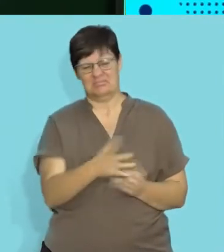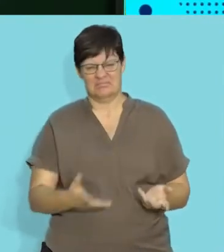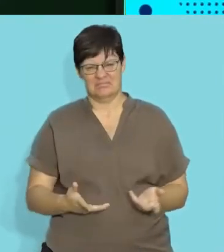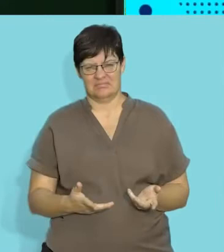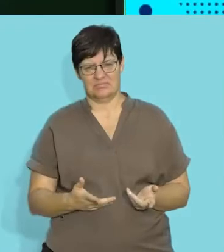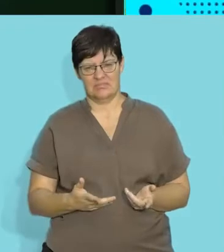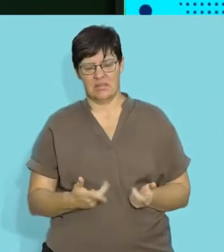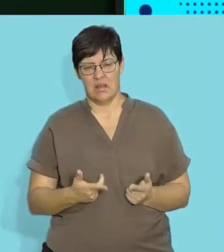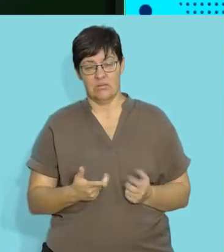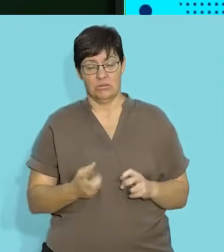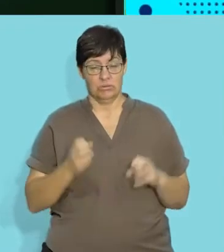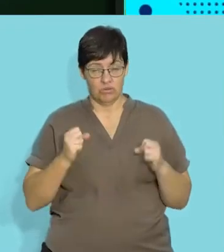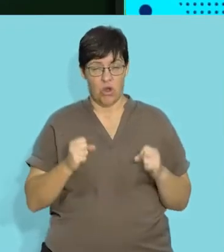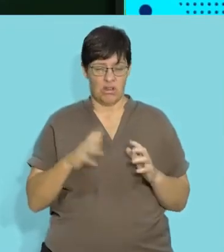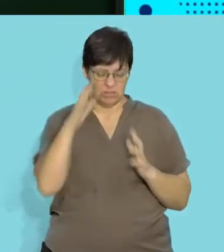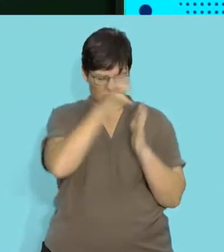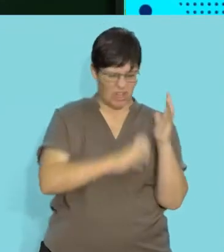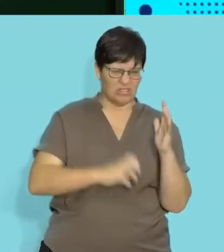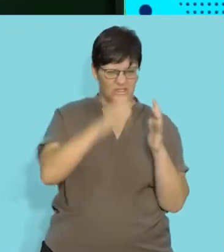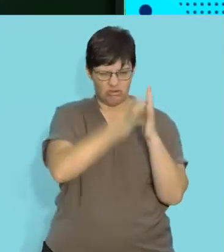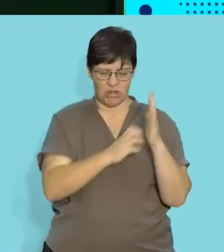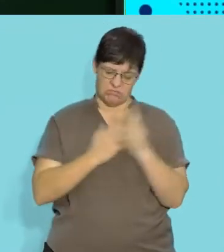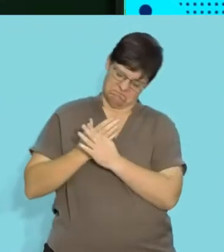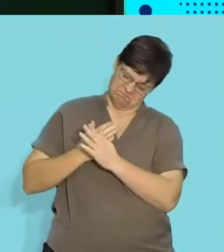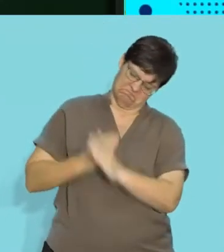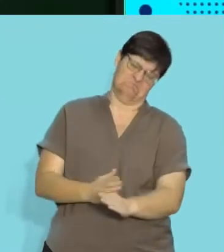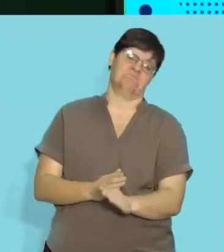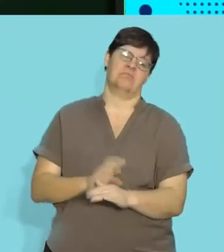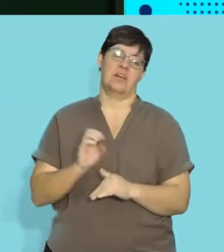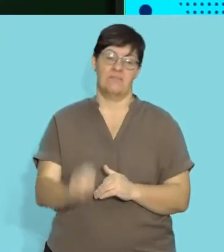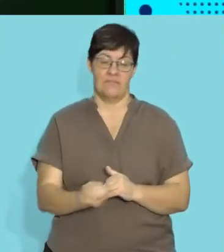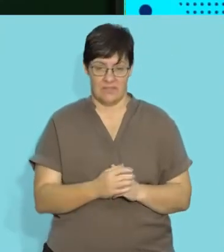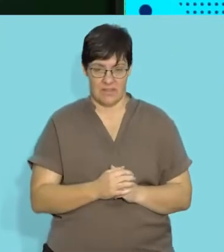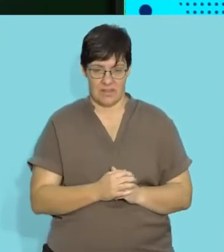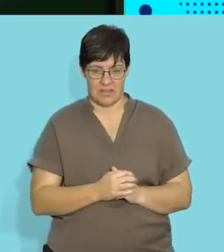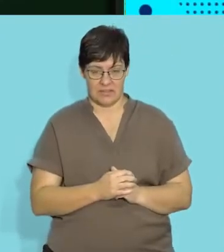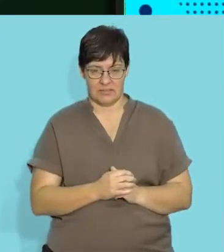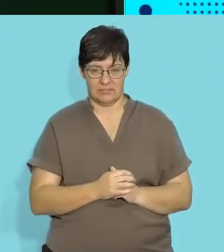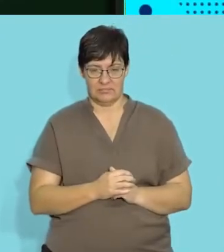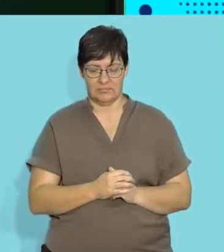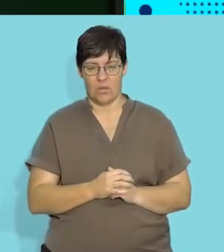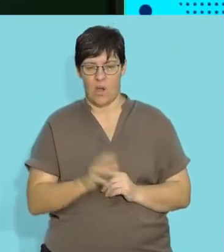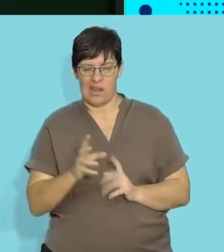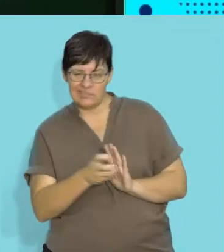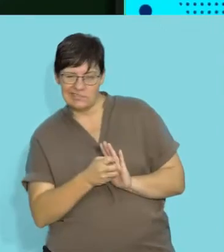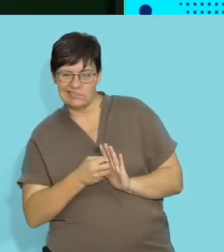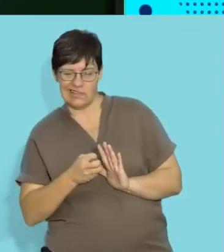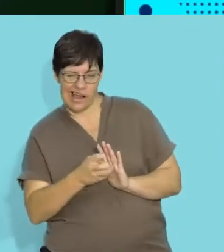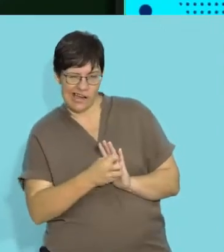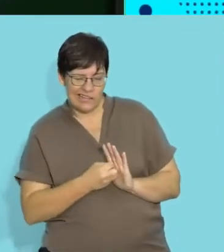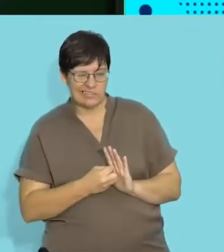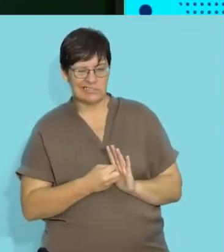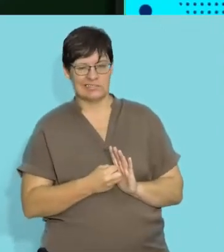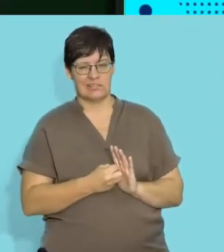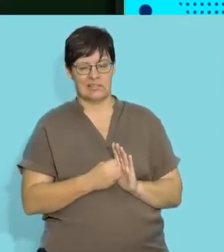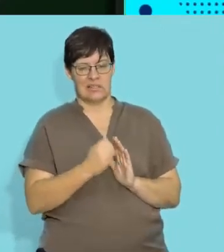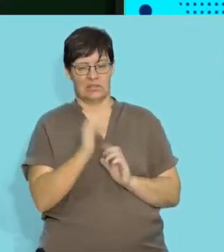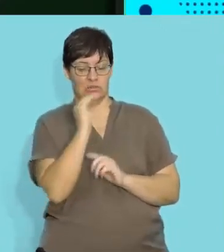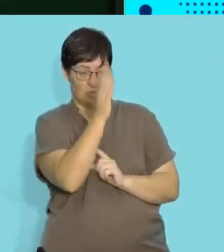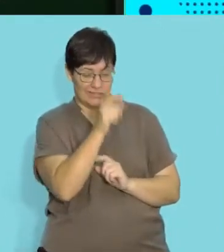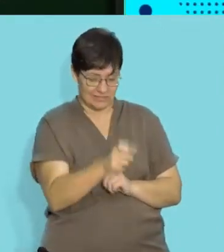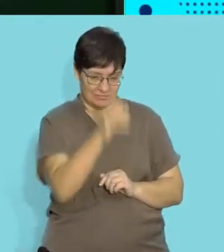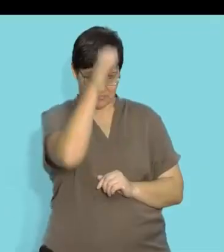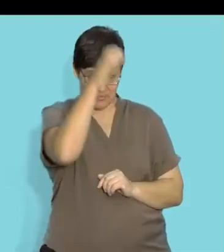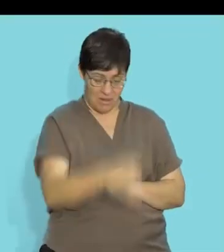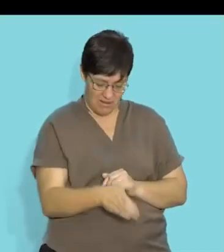can withstand some of the scratchings or even the gnawing at, the biting at the bark. So that's